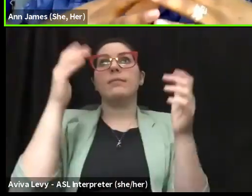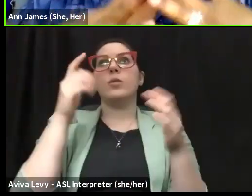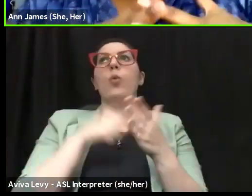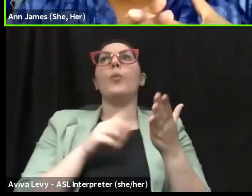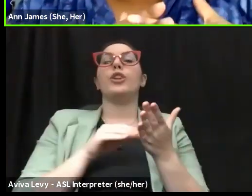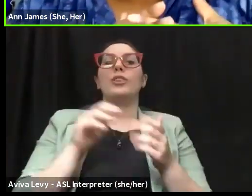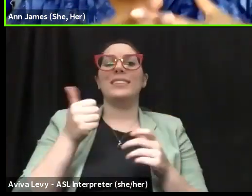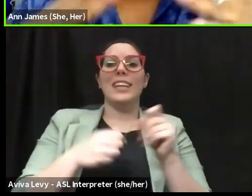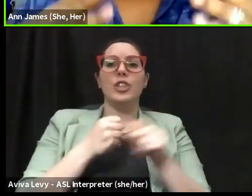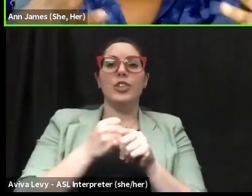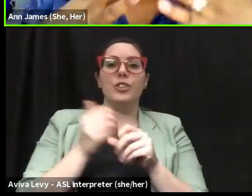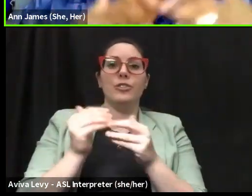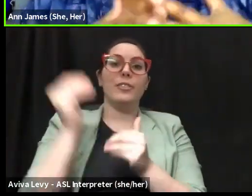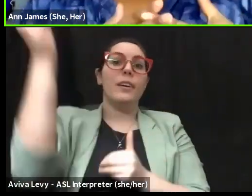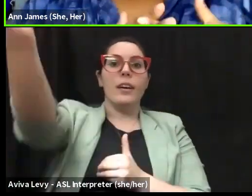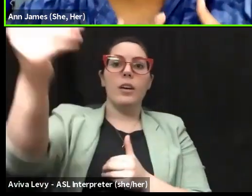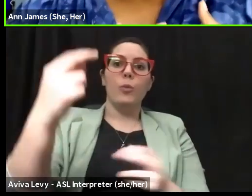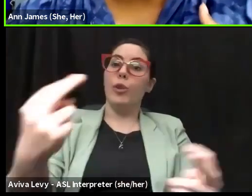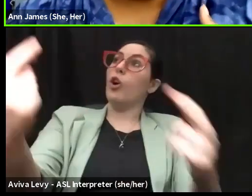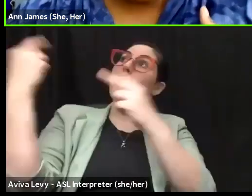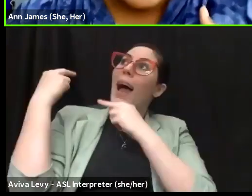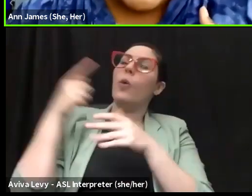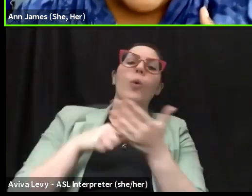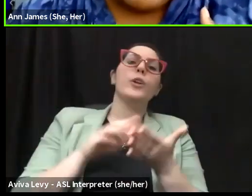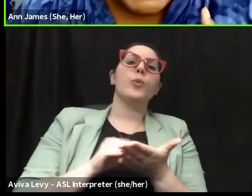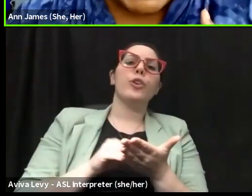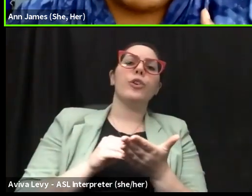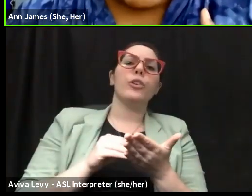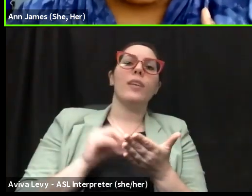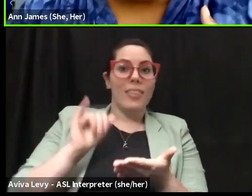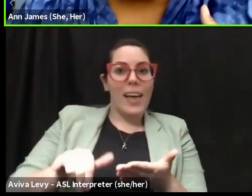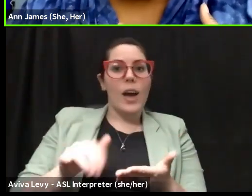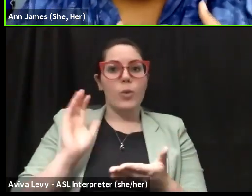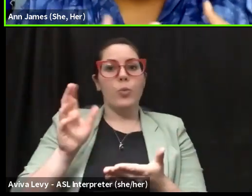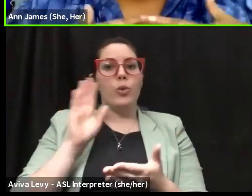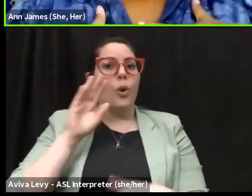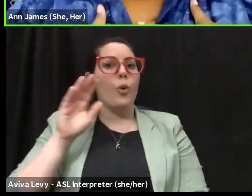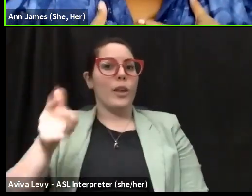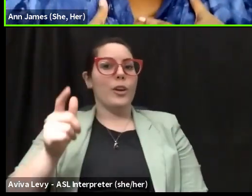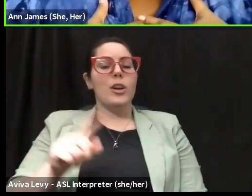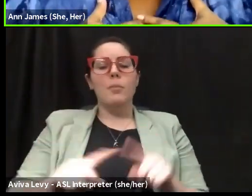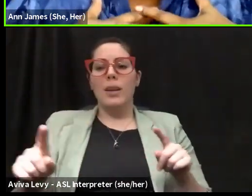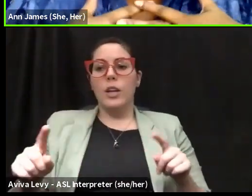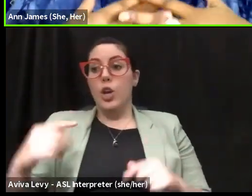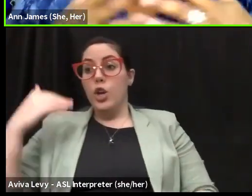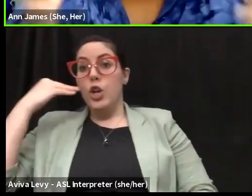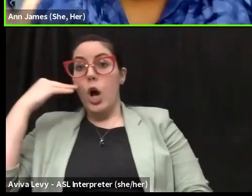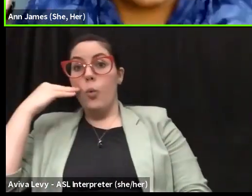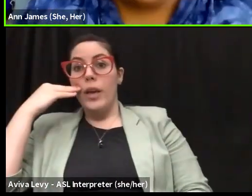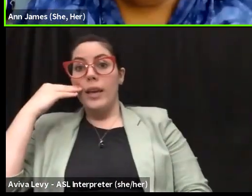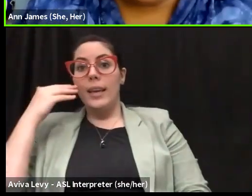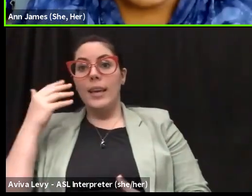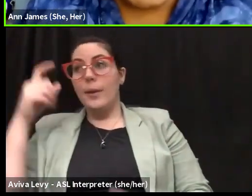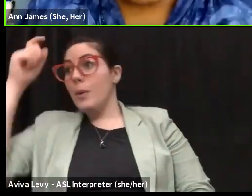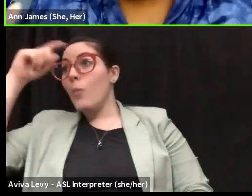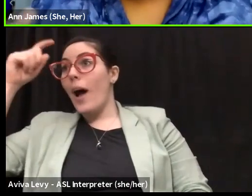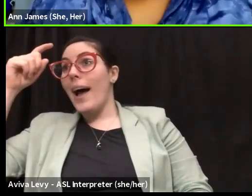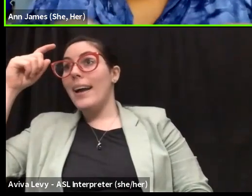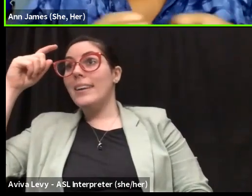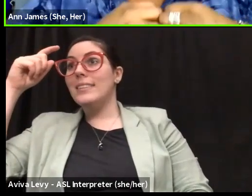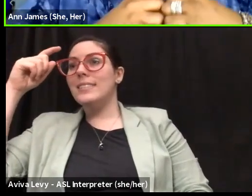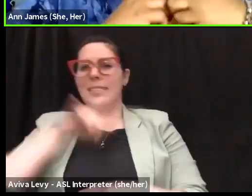in the knowing and in the experiencing at the same time. So I'm learning to breathe with